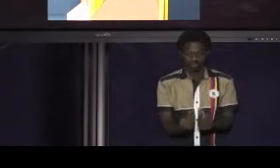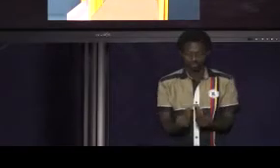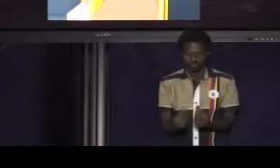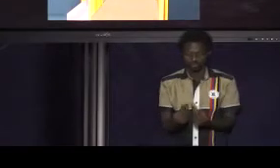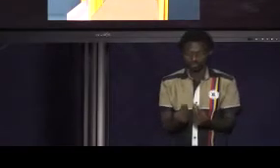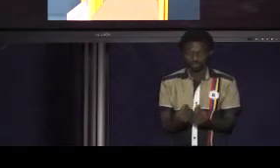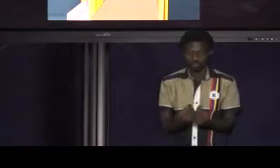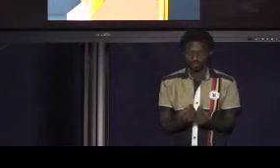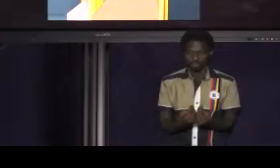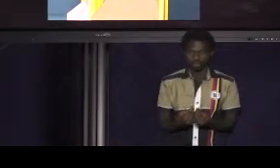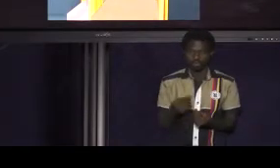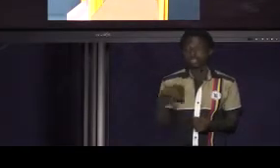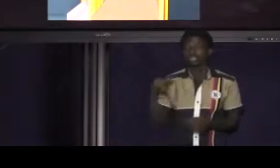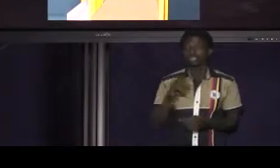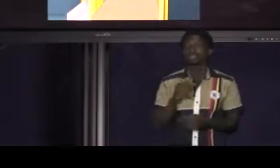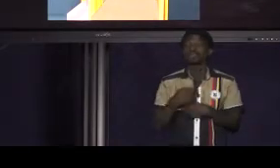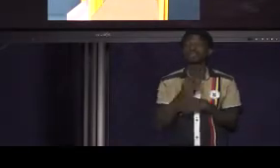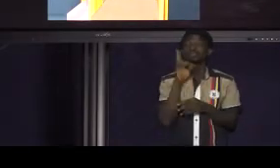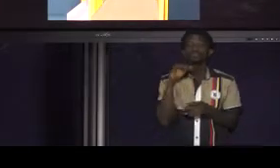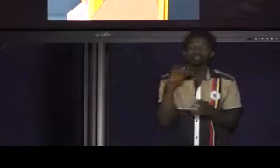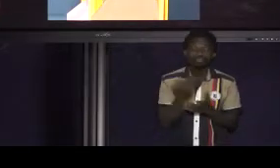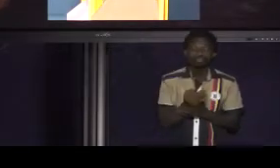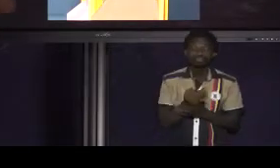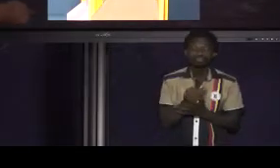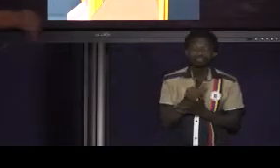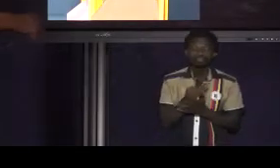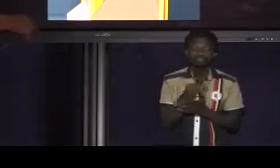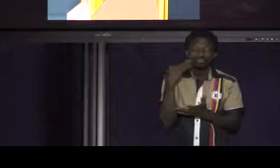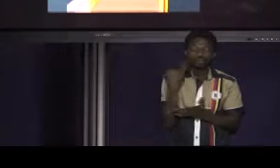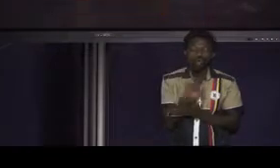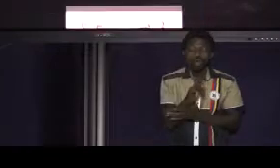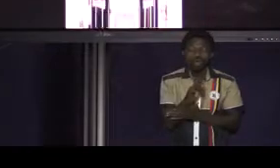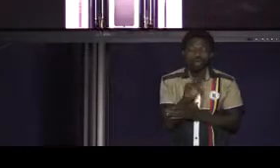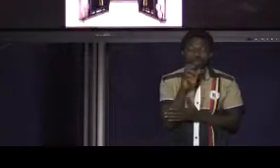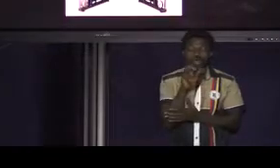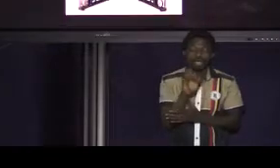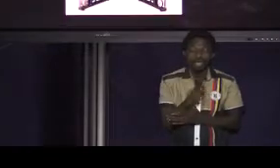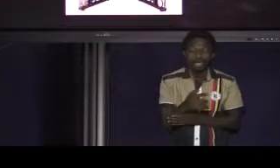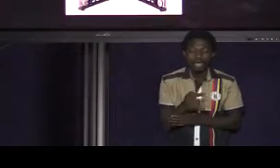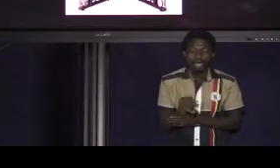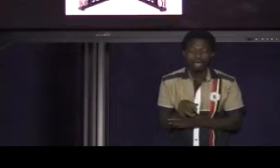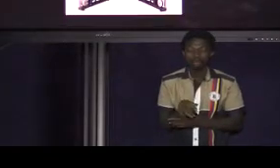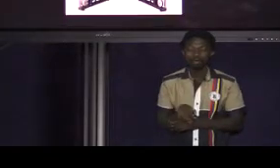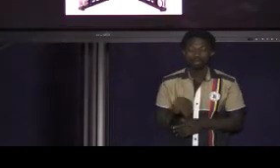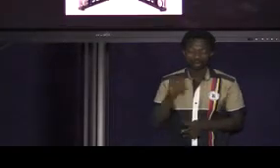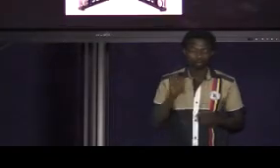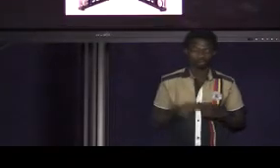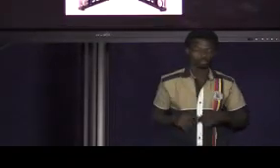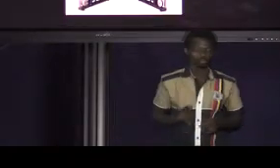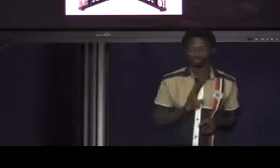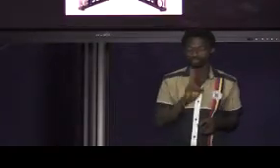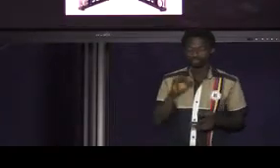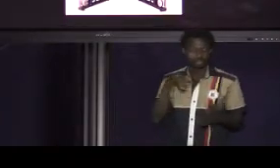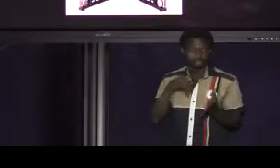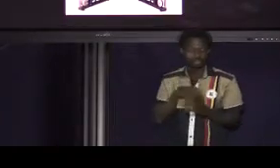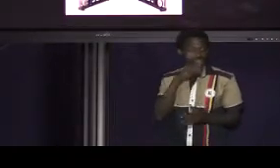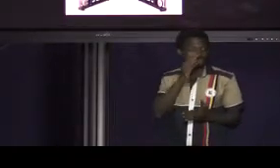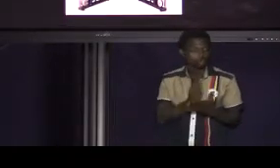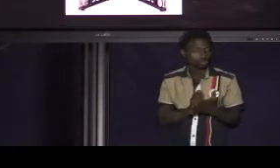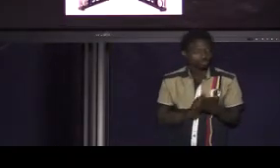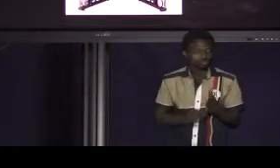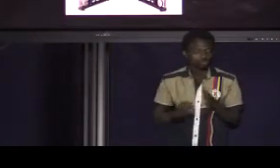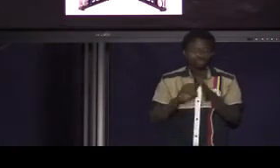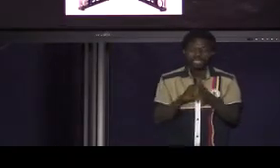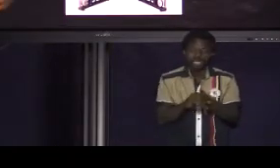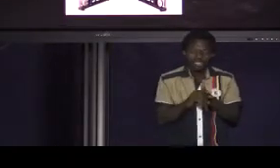floor. So they make use of cargo lift, and pulley is also applied here. Some exercise